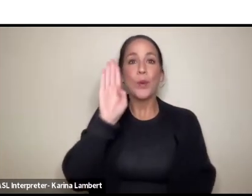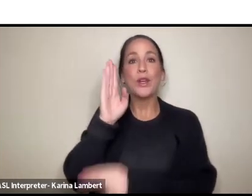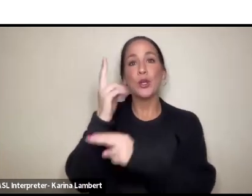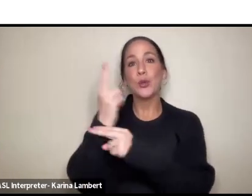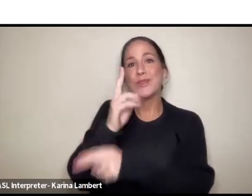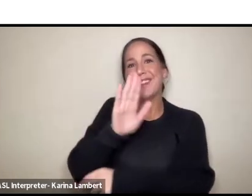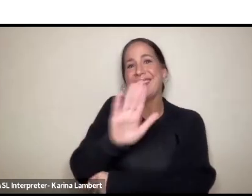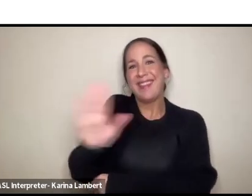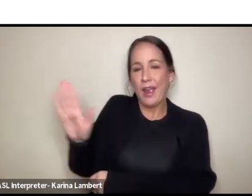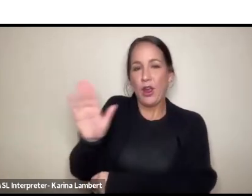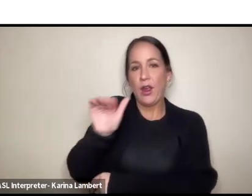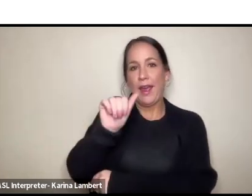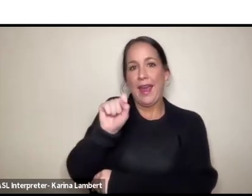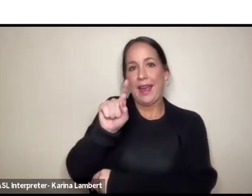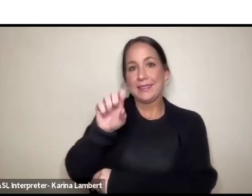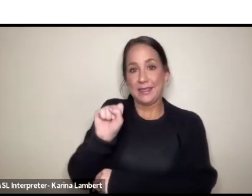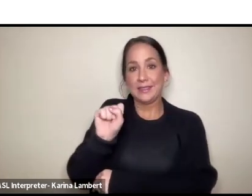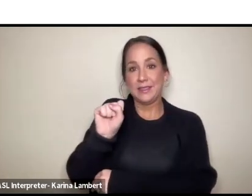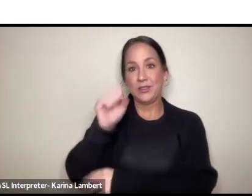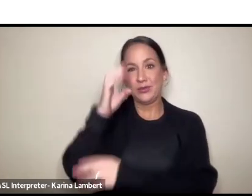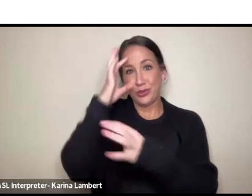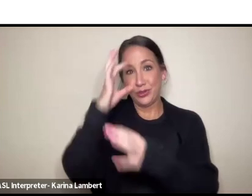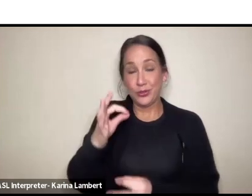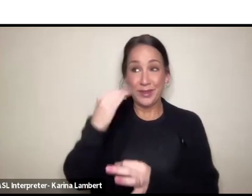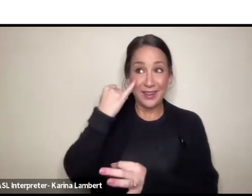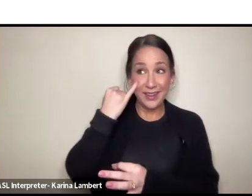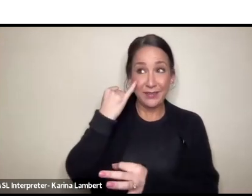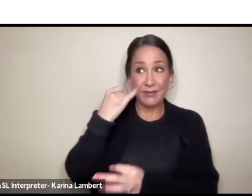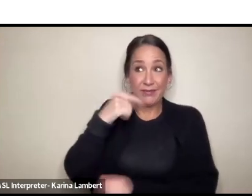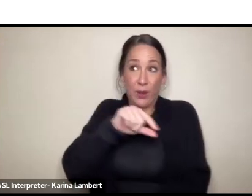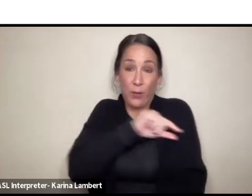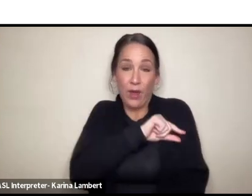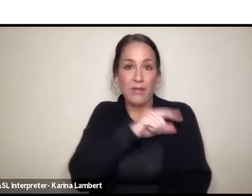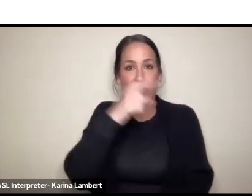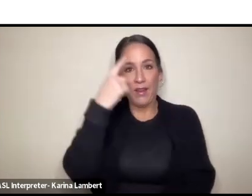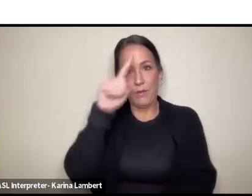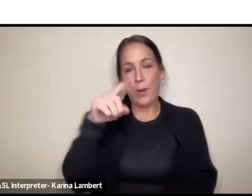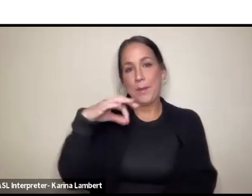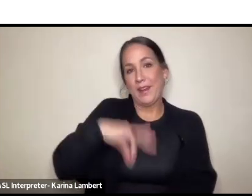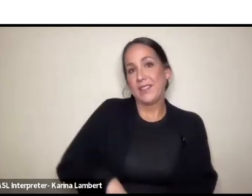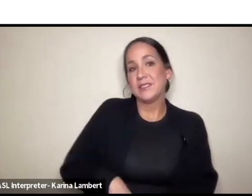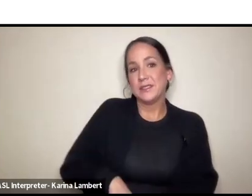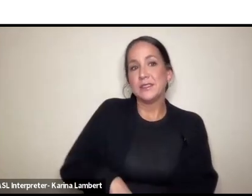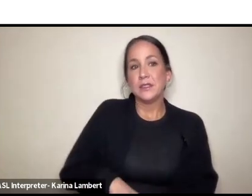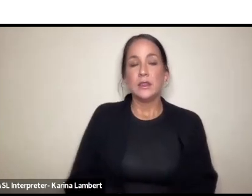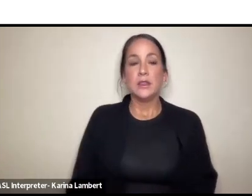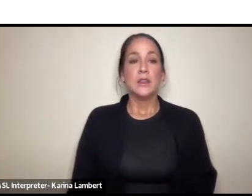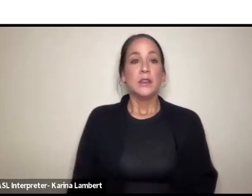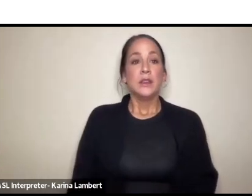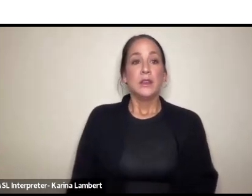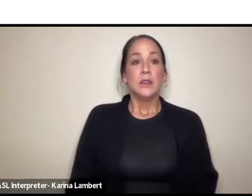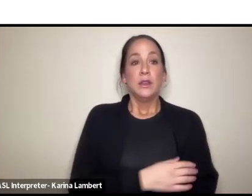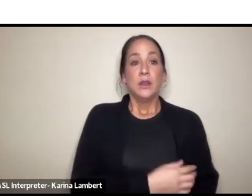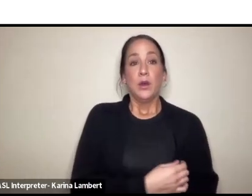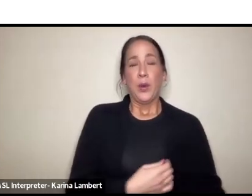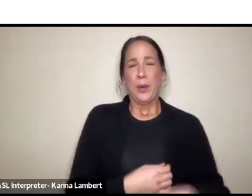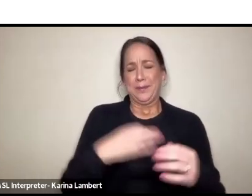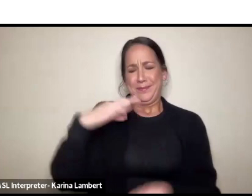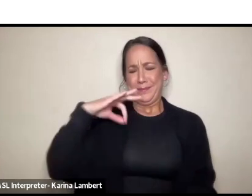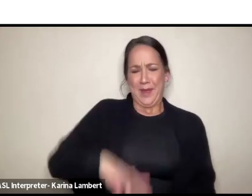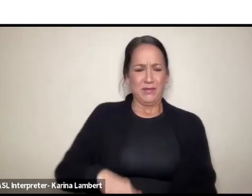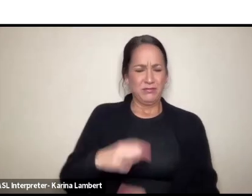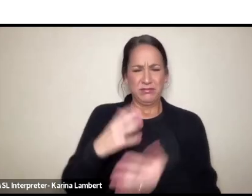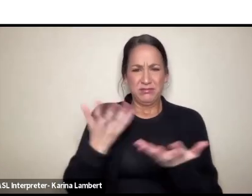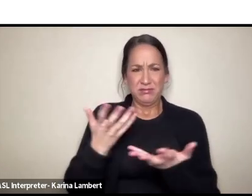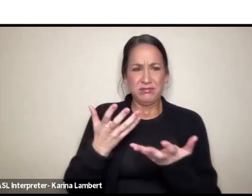their assets to determine whether they are eligible for that benefit. So the benefit that I'm talking about